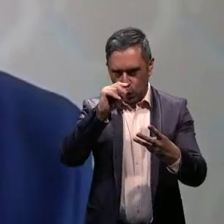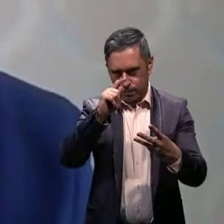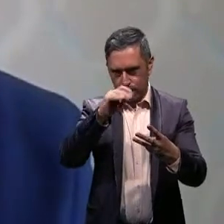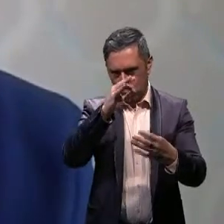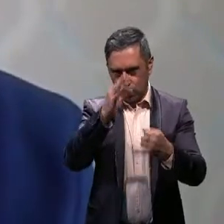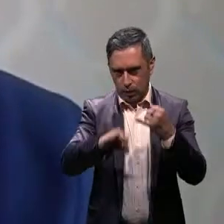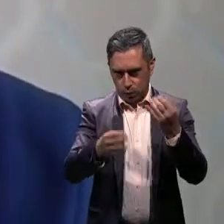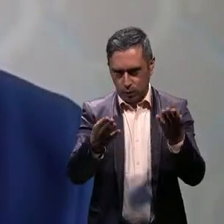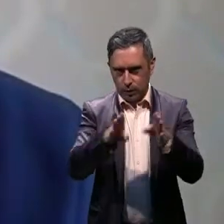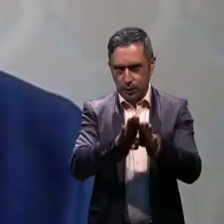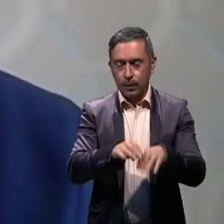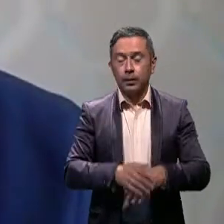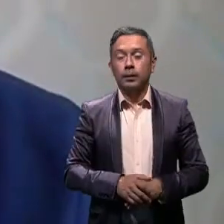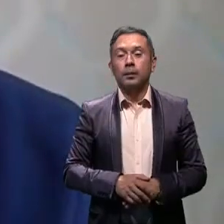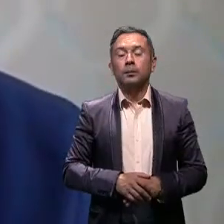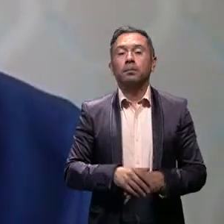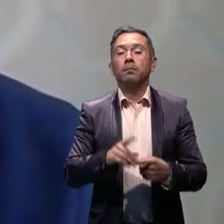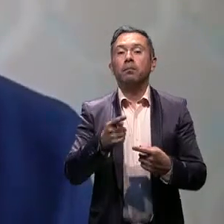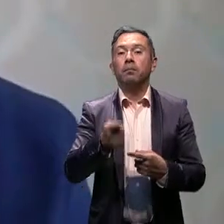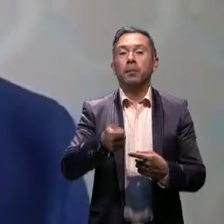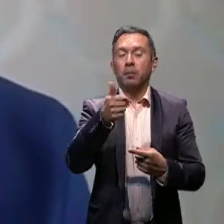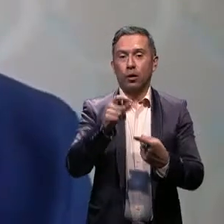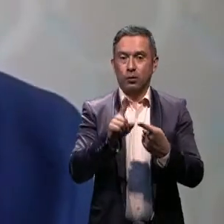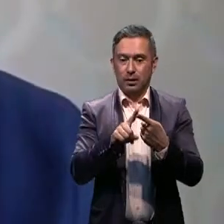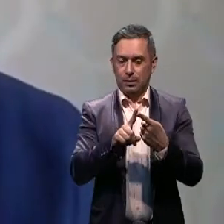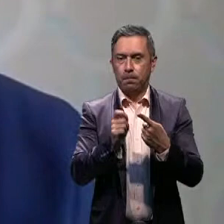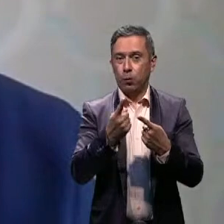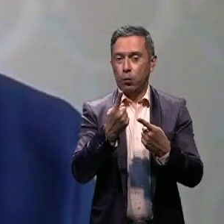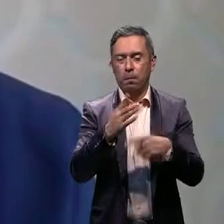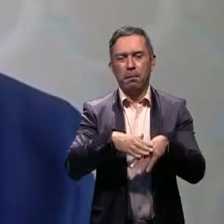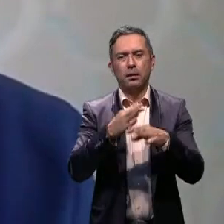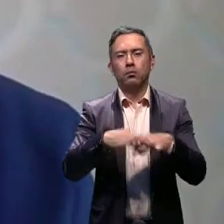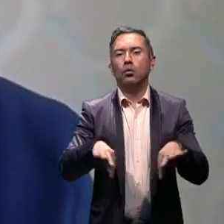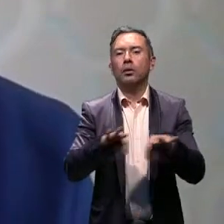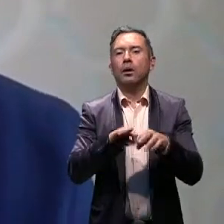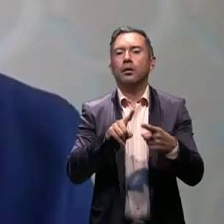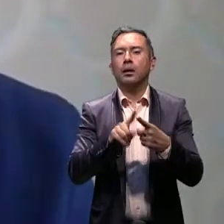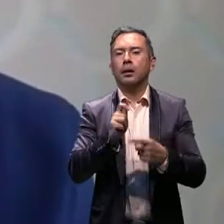first remark would be, and the most important, of course, is that